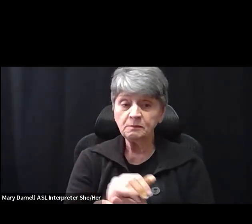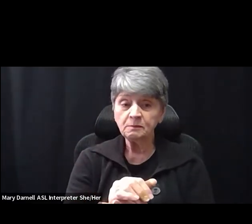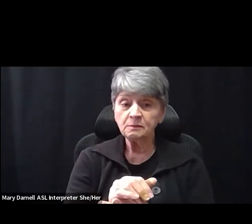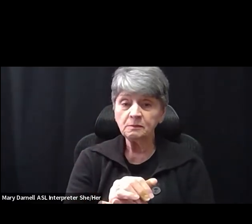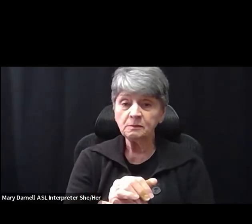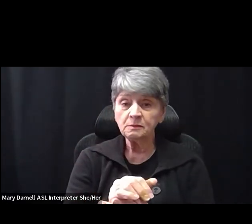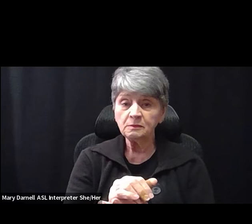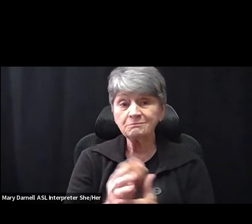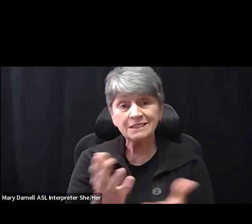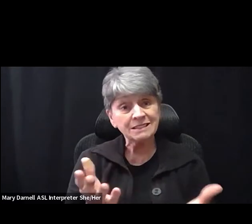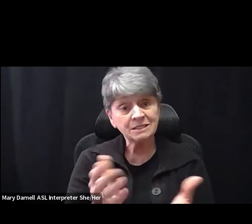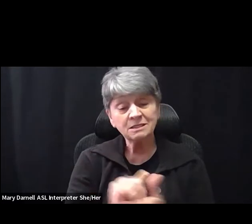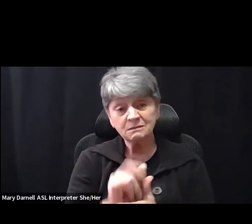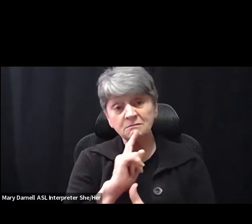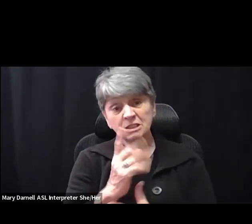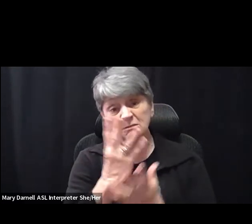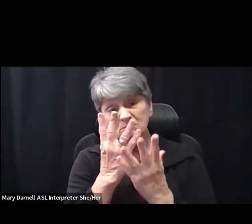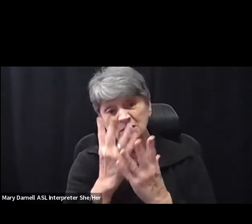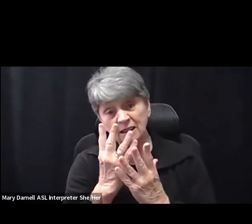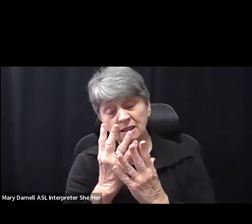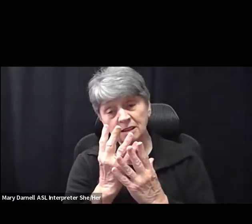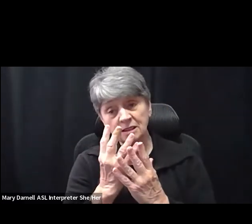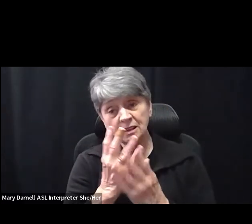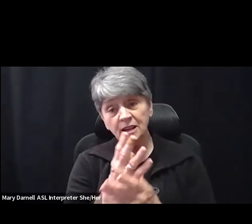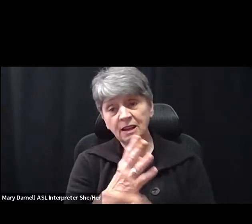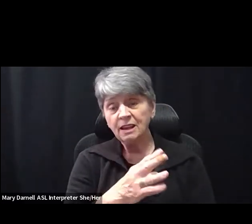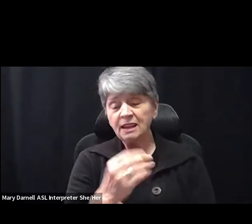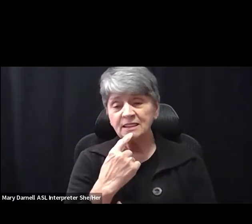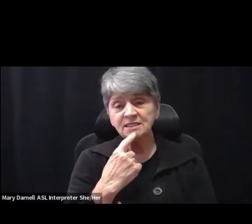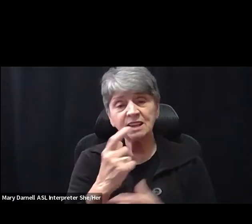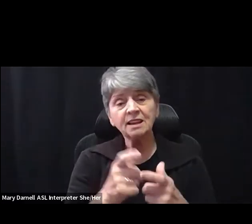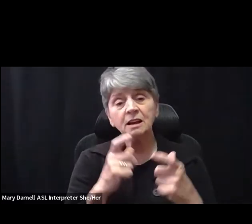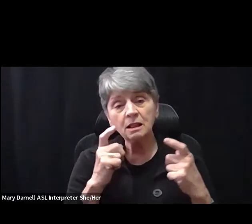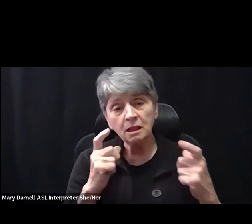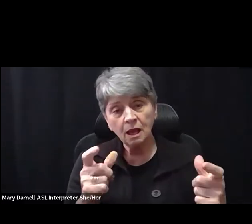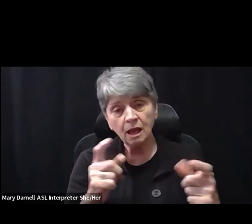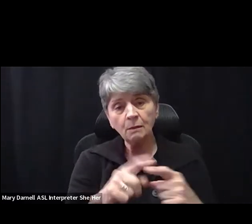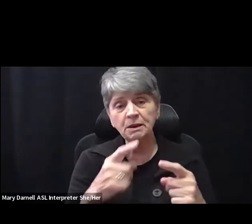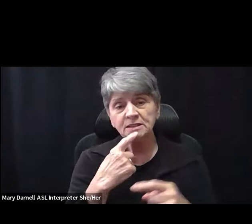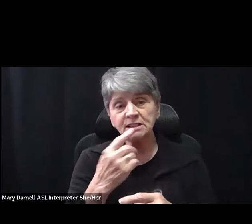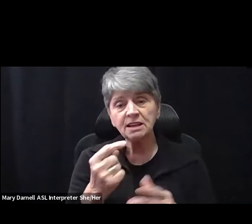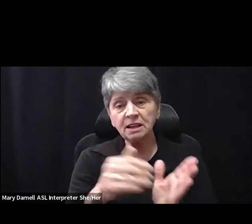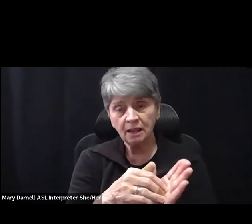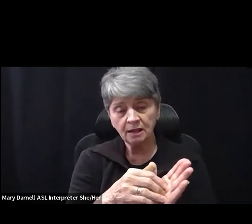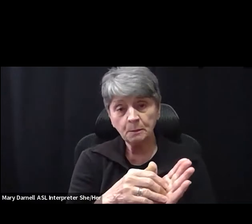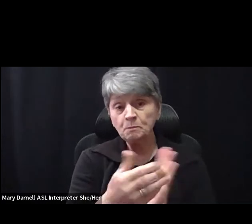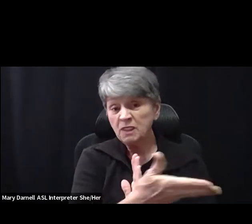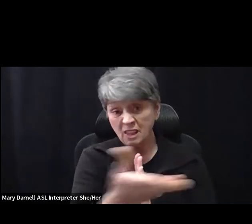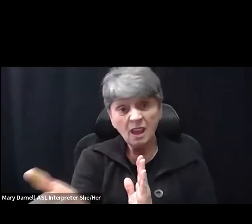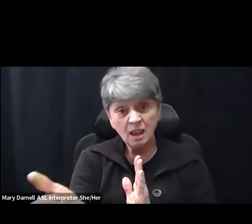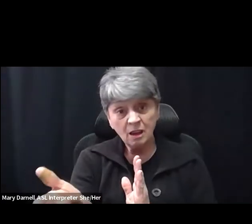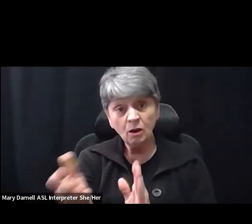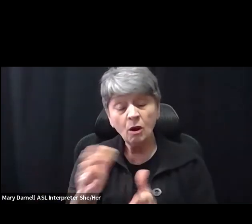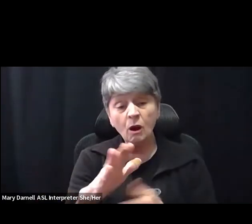That's all pretty grim. And I know I say this a lot, but I'll say it again. They are on the losing side